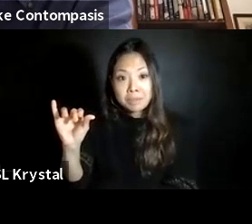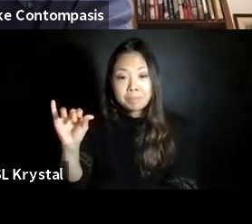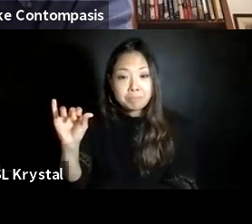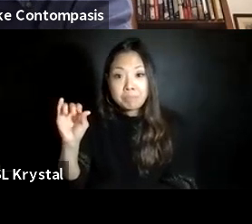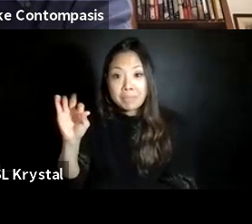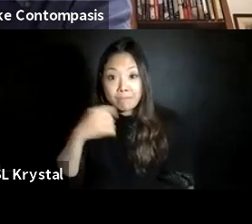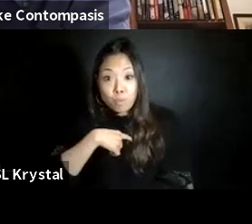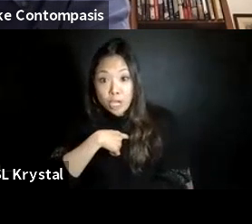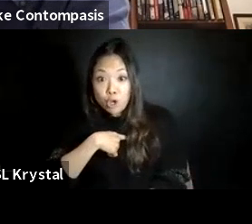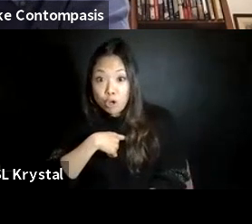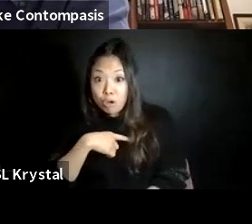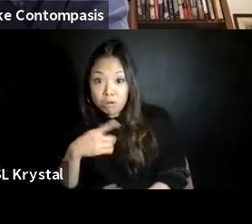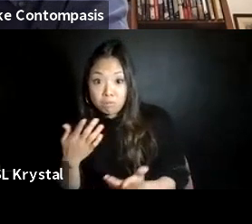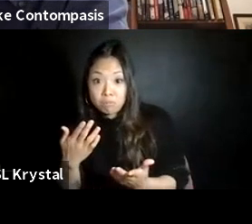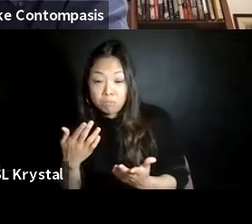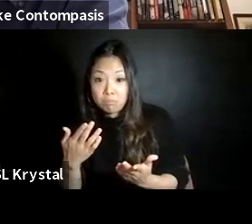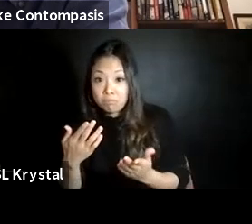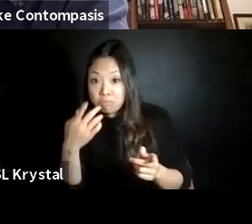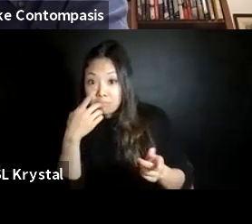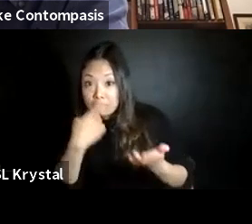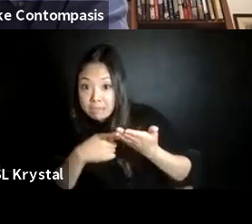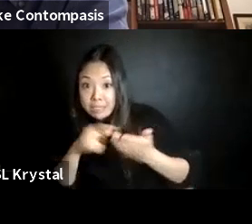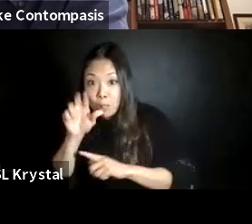table, what I would be comfortable